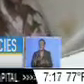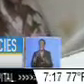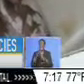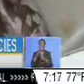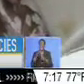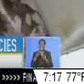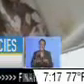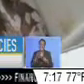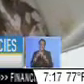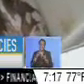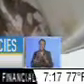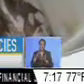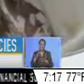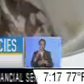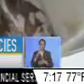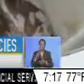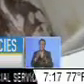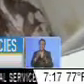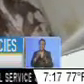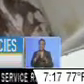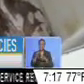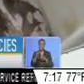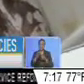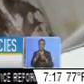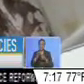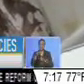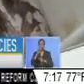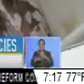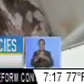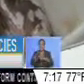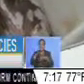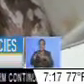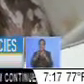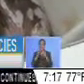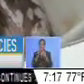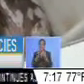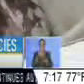$5,000 or a year in prison. LaDawn Davis, ZNS Network News.